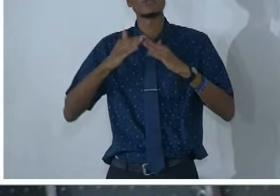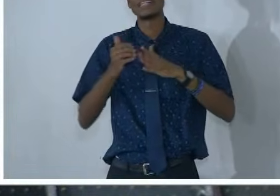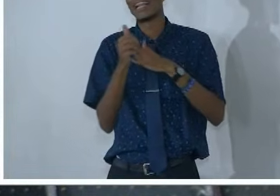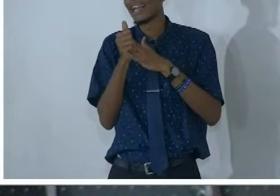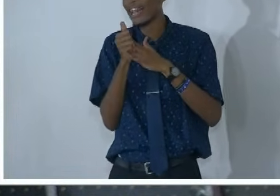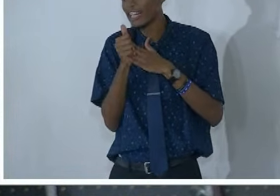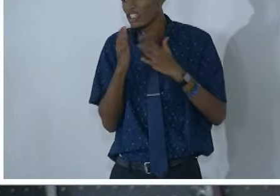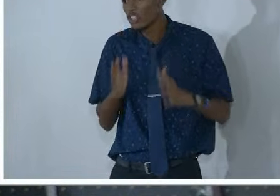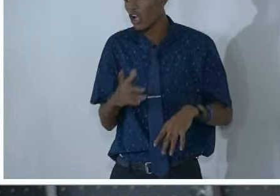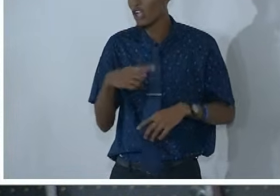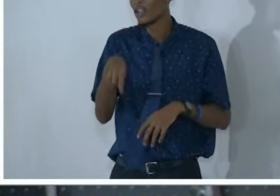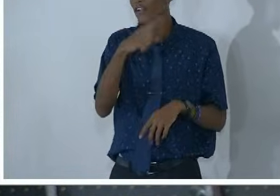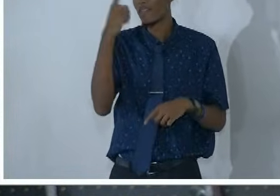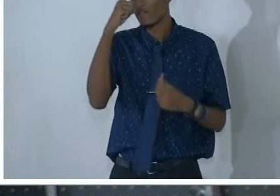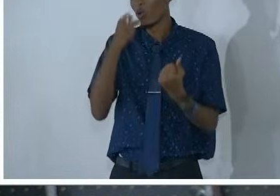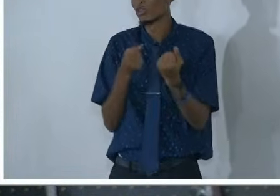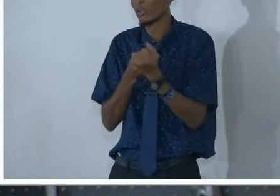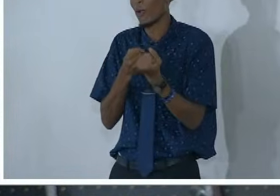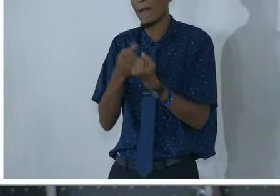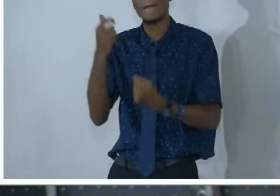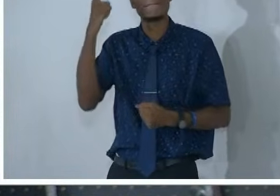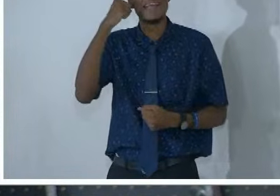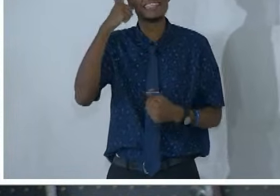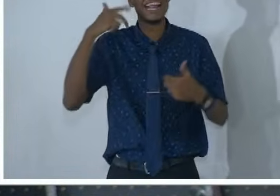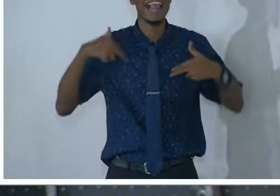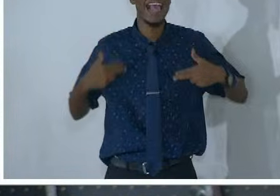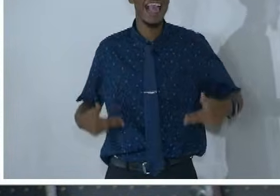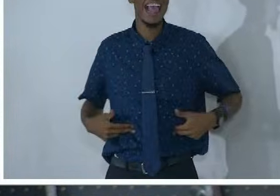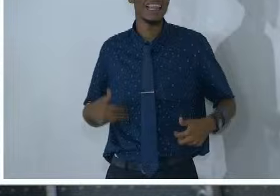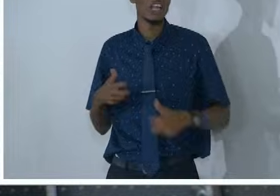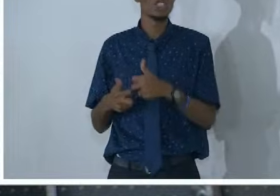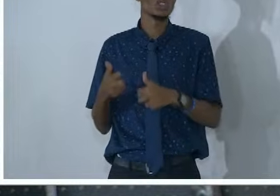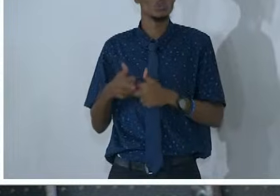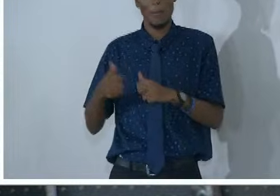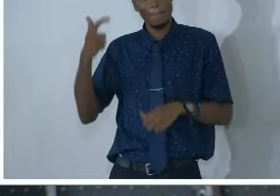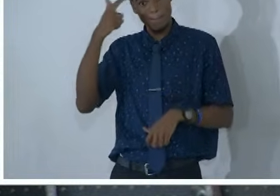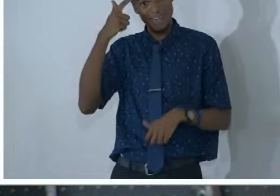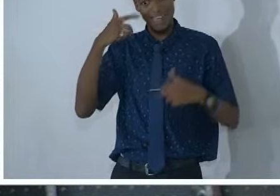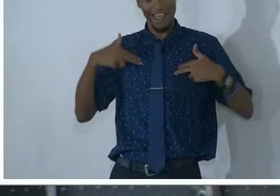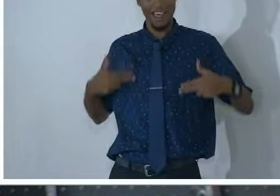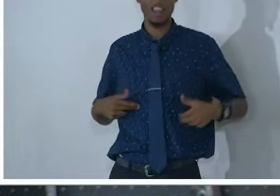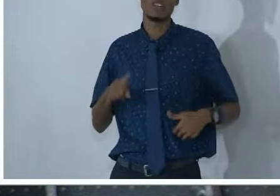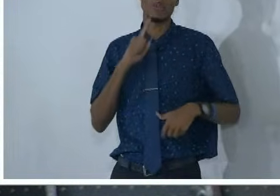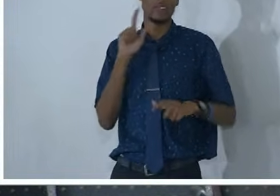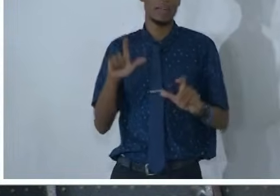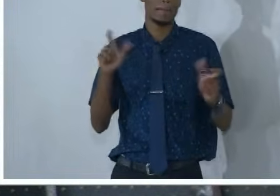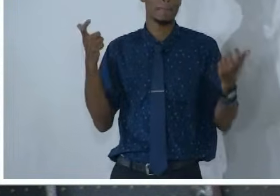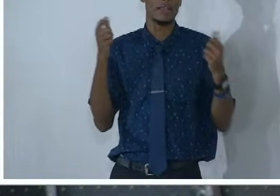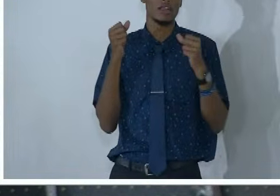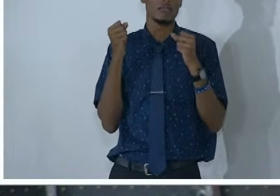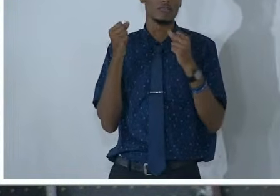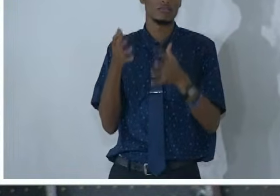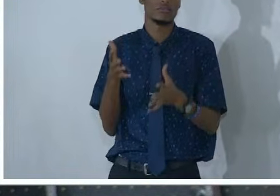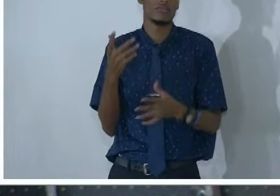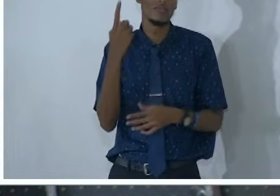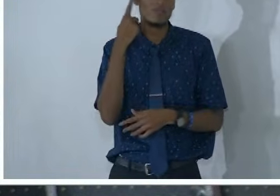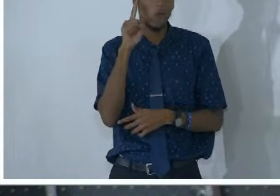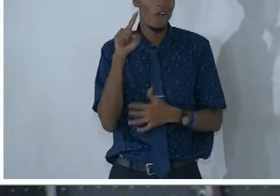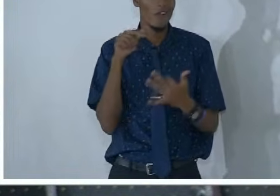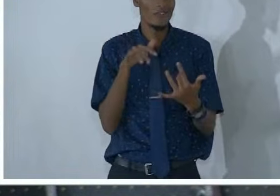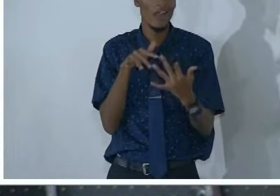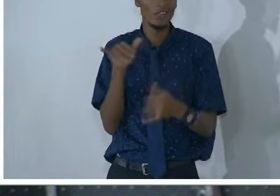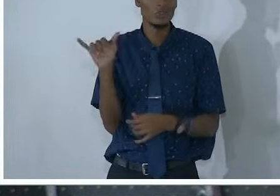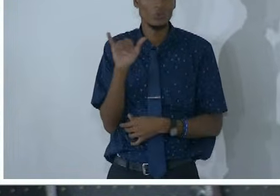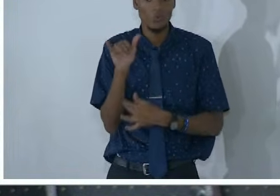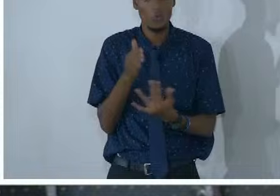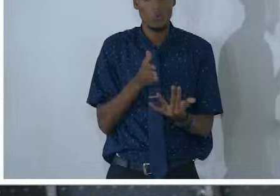to support mental health issues. And mental health is also a big cause of violence